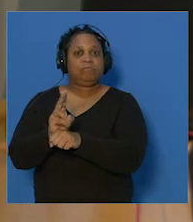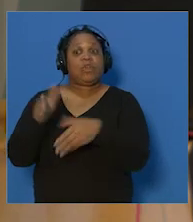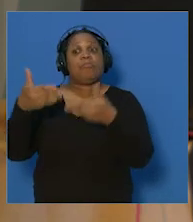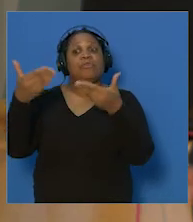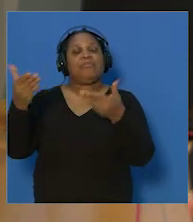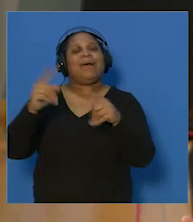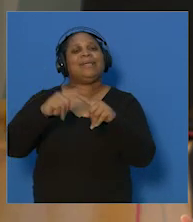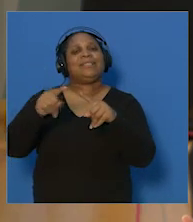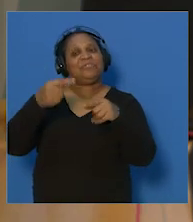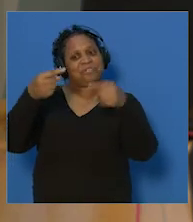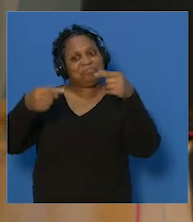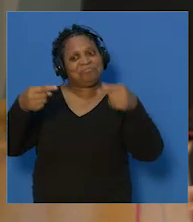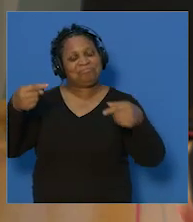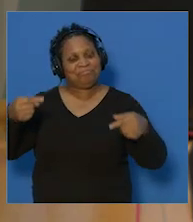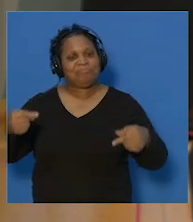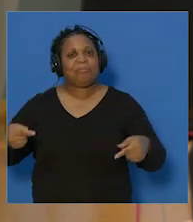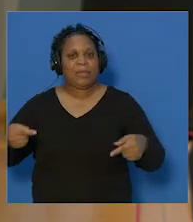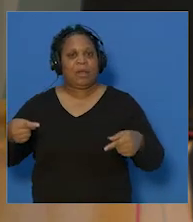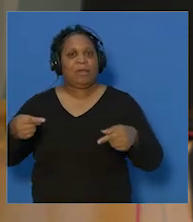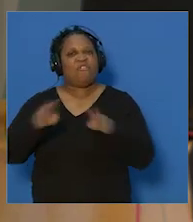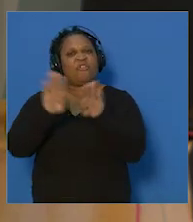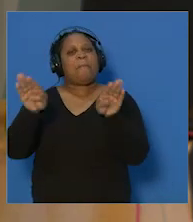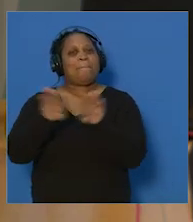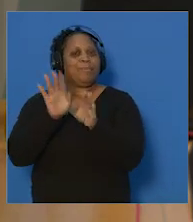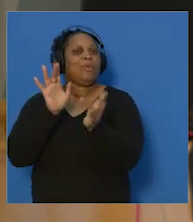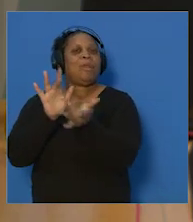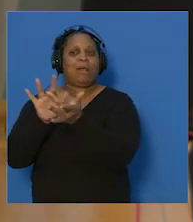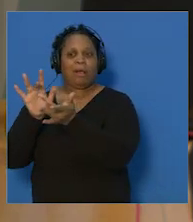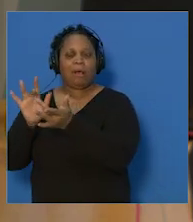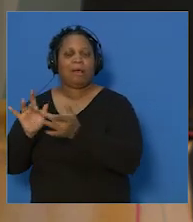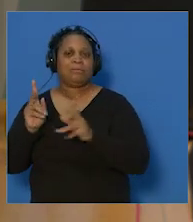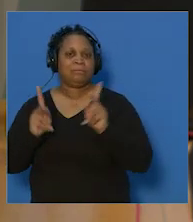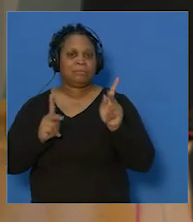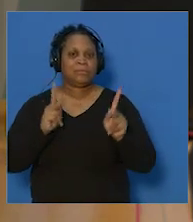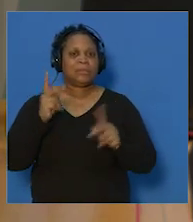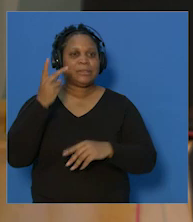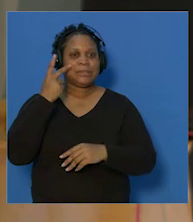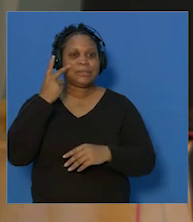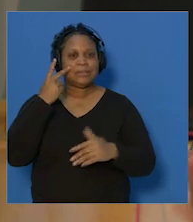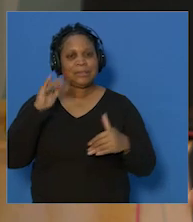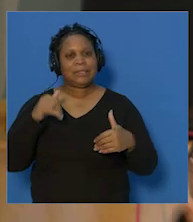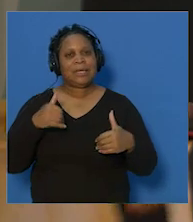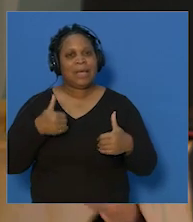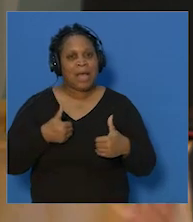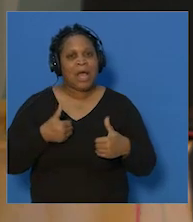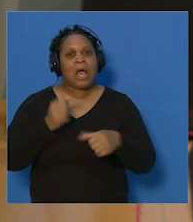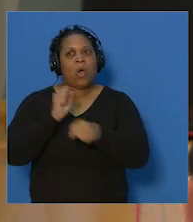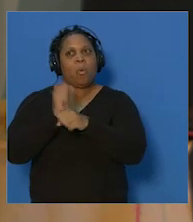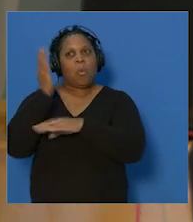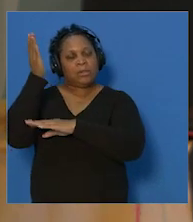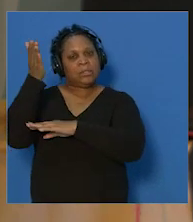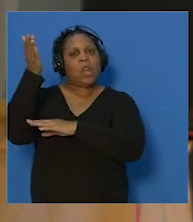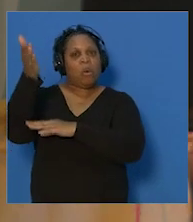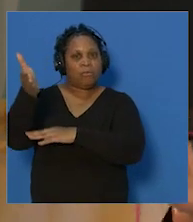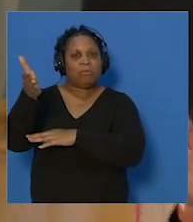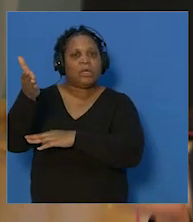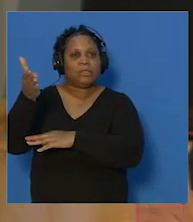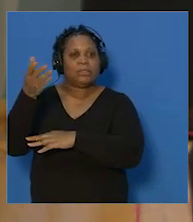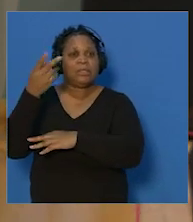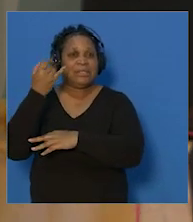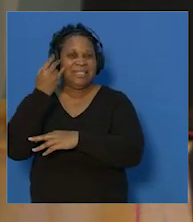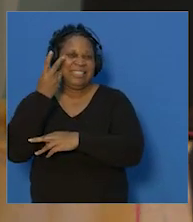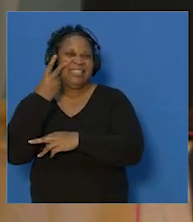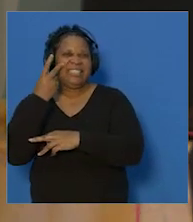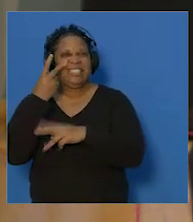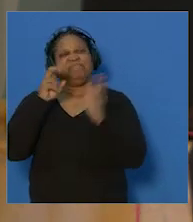providing different variables, the Bermuda context, so to speak, to see how those factor out in the long run if X then Y,